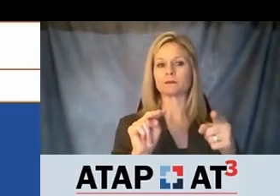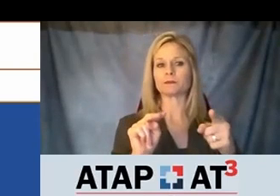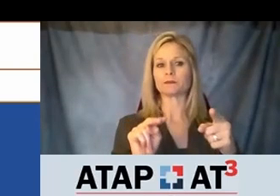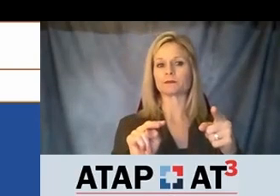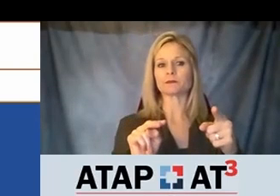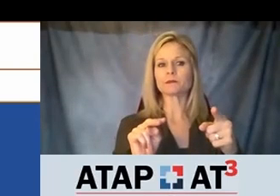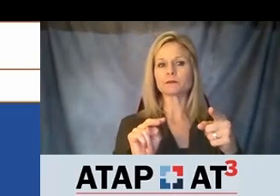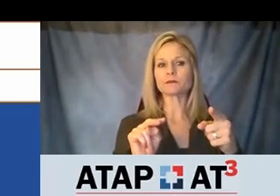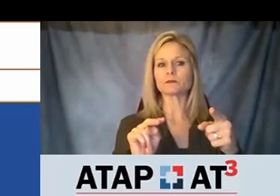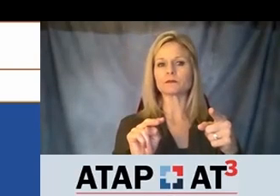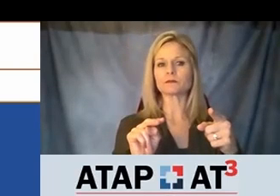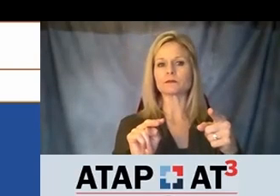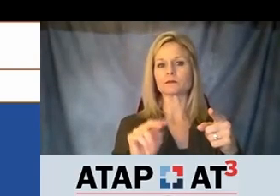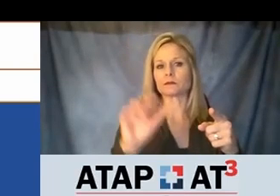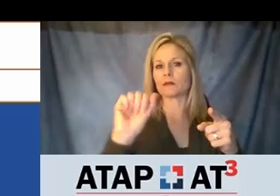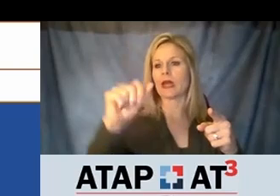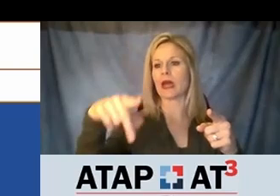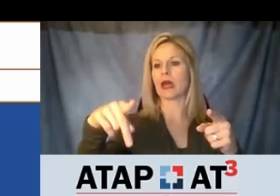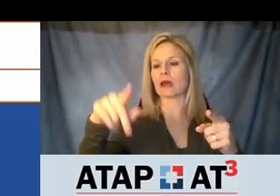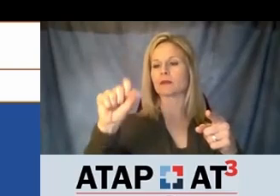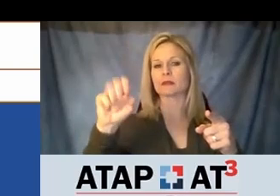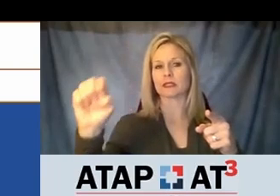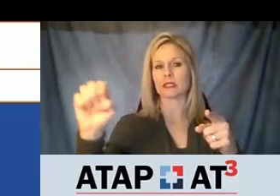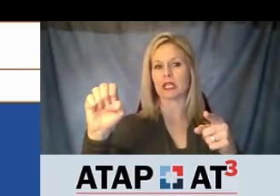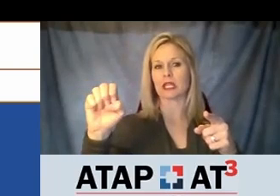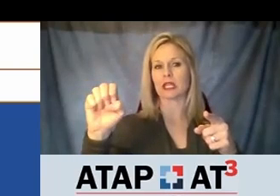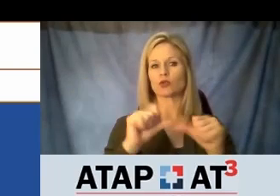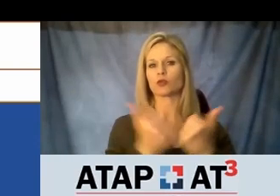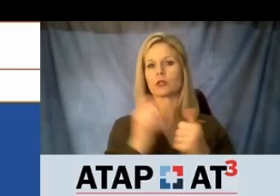APSE, the Association of People Supporting Employment First.